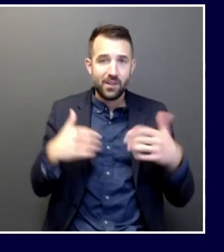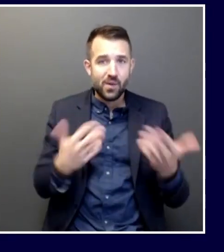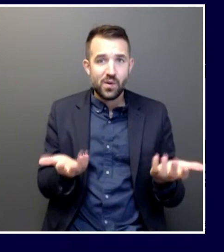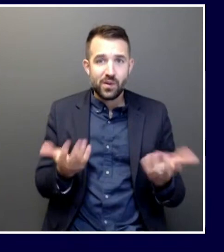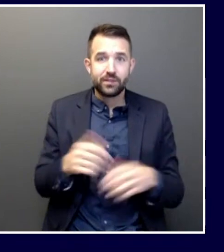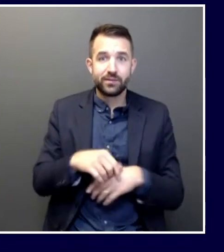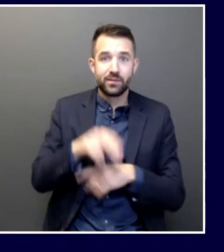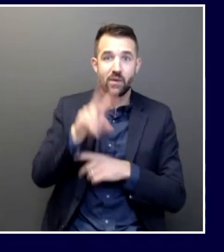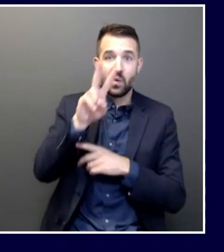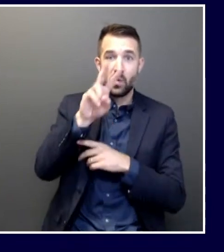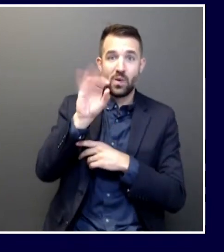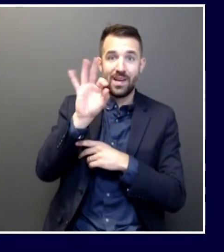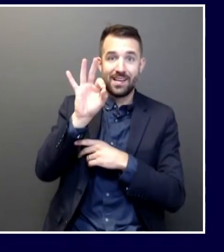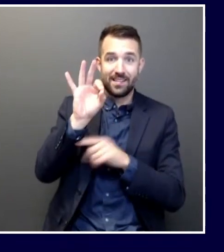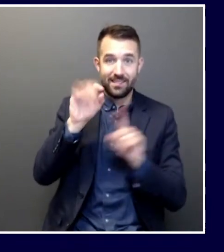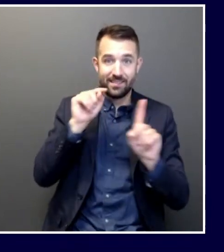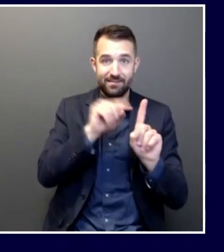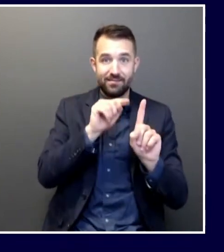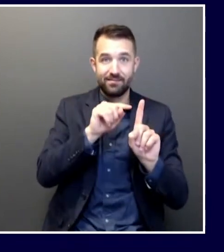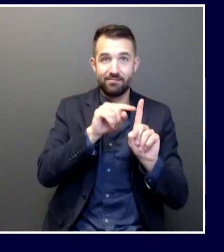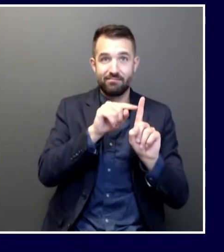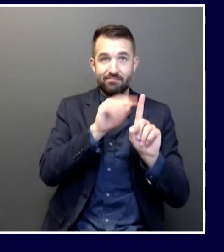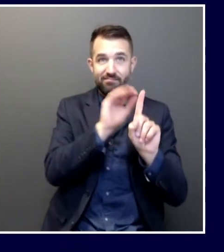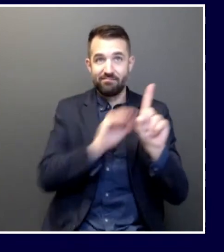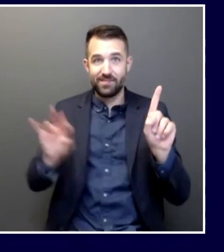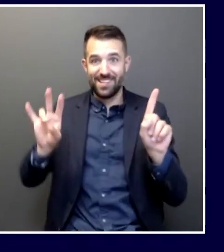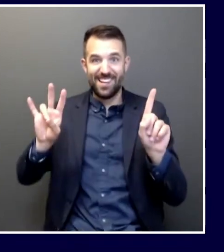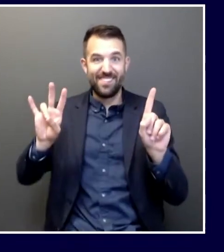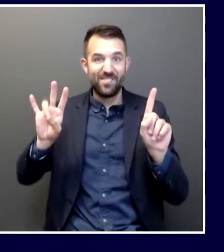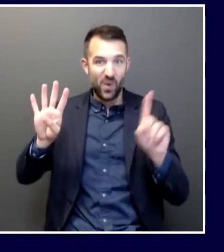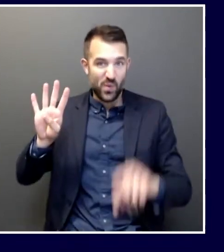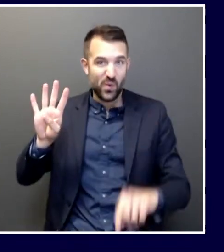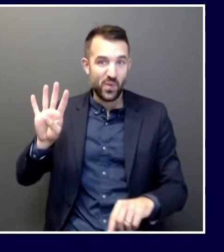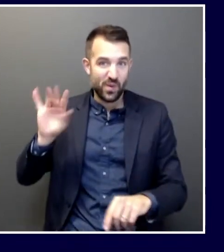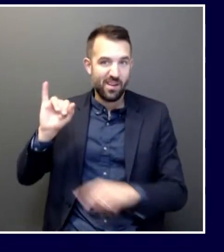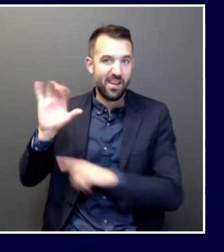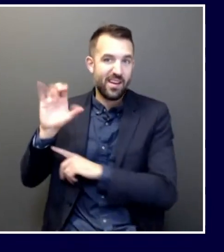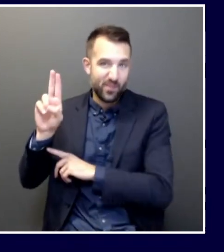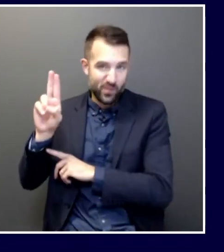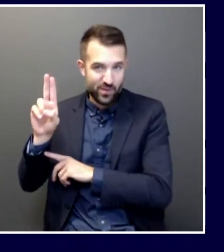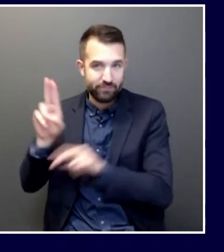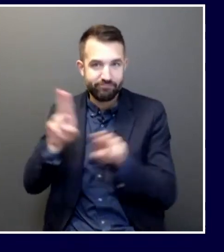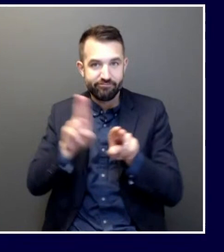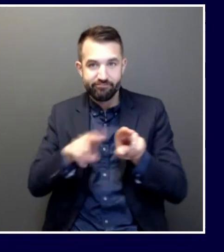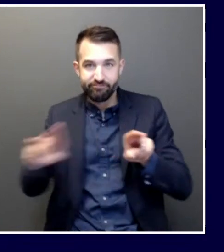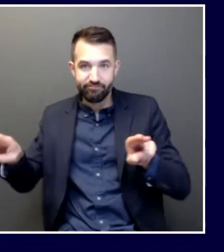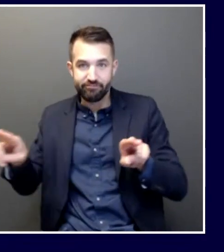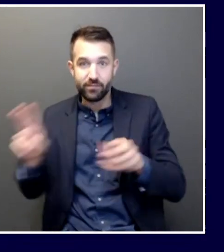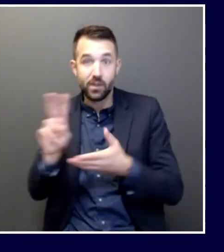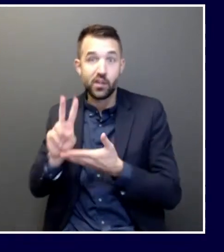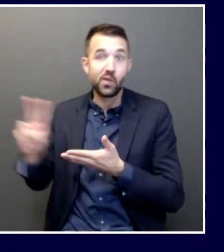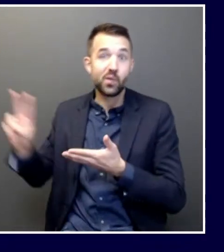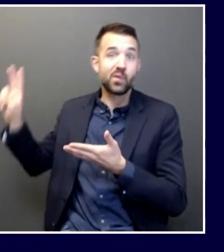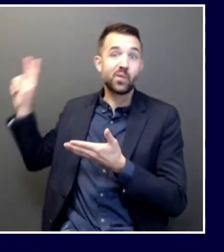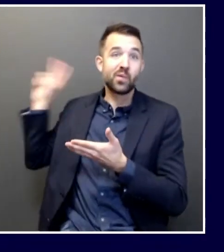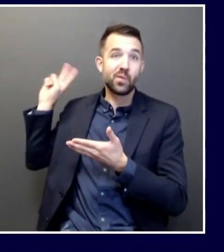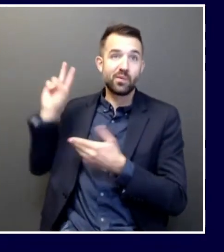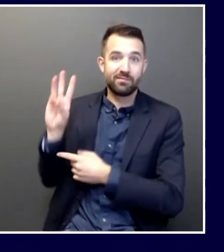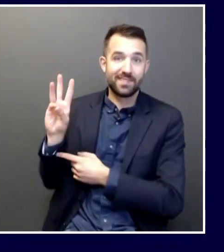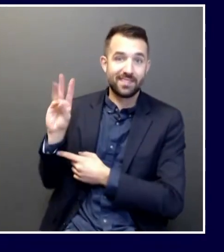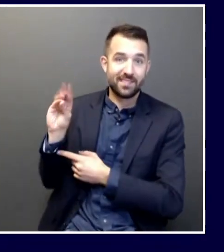people, 74 are in a critical care unit. 2 weeks ago, there were 60 people in the